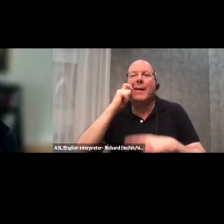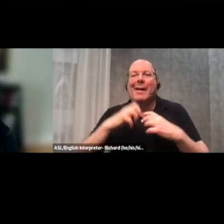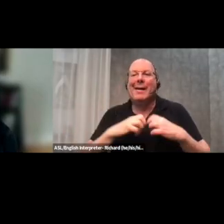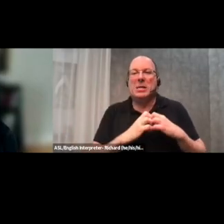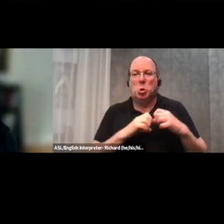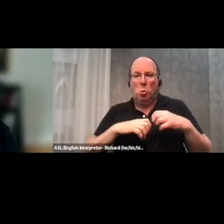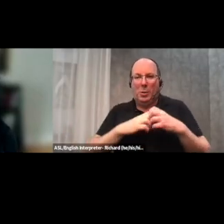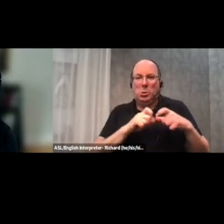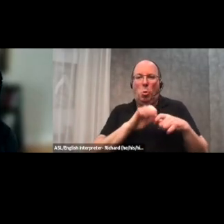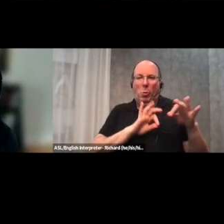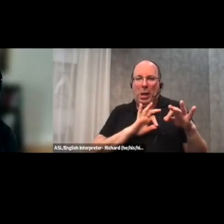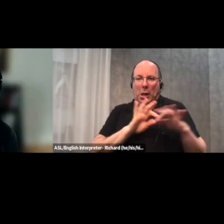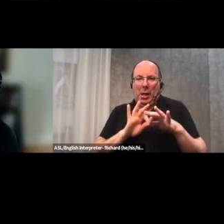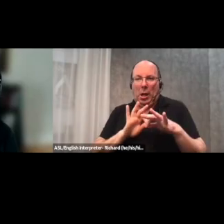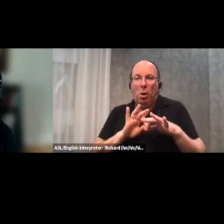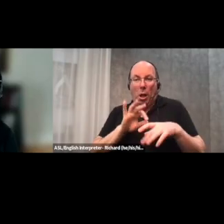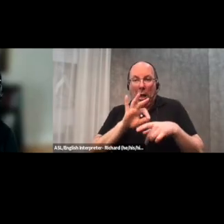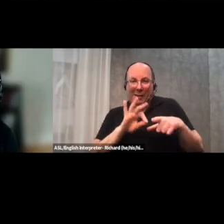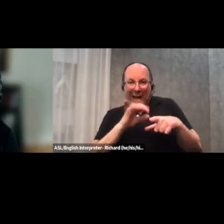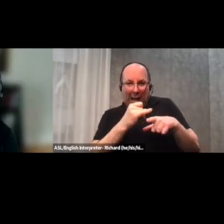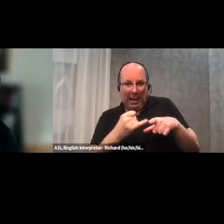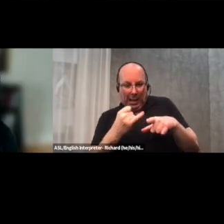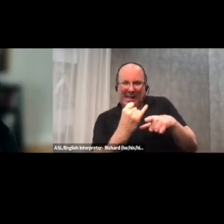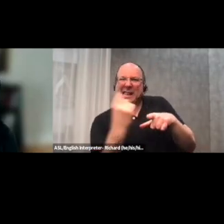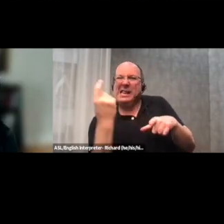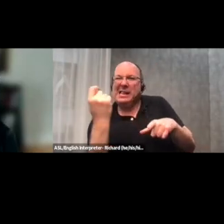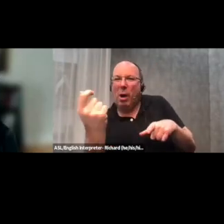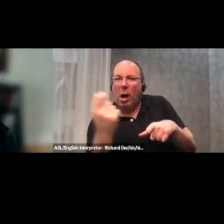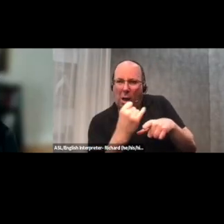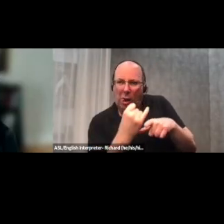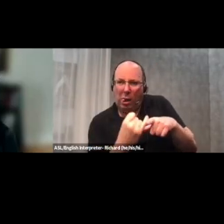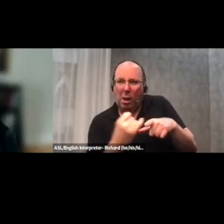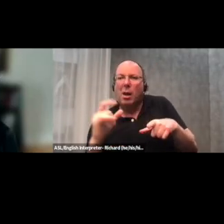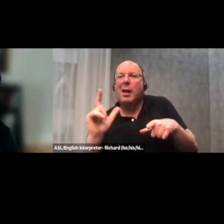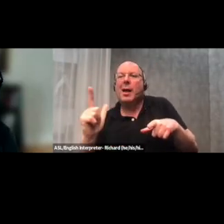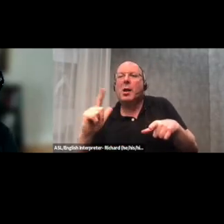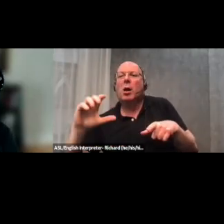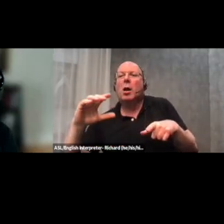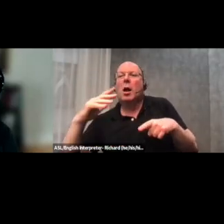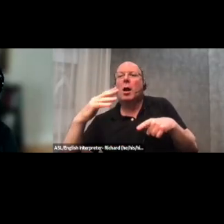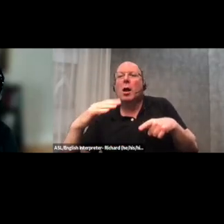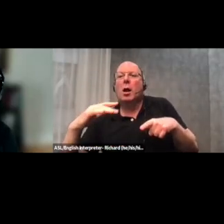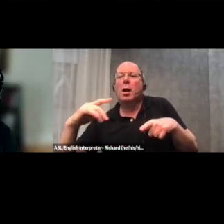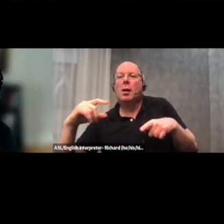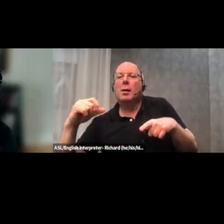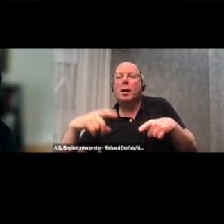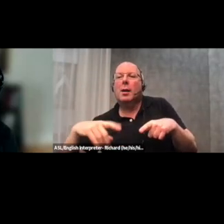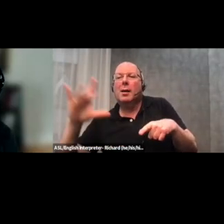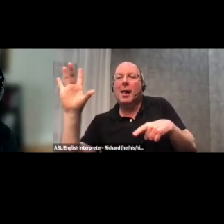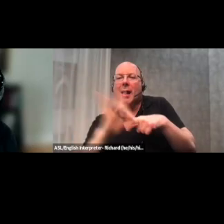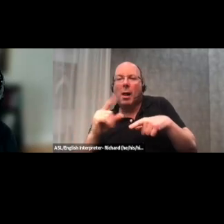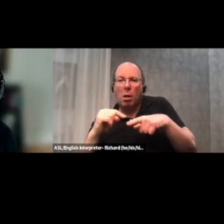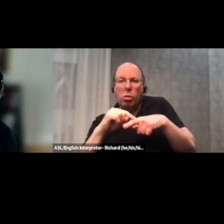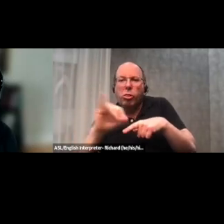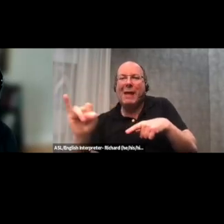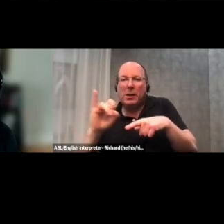tears make it easier for STIs to pass into the bloodstream. When we use lube, that